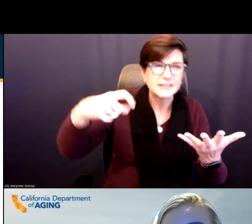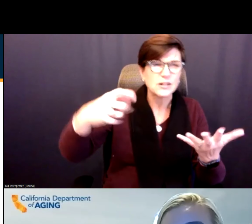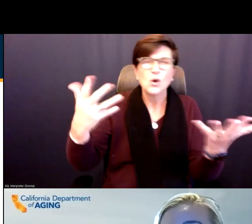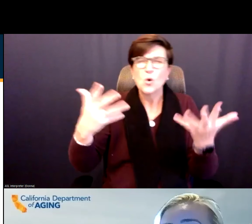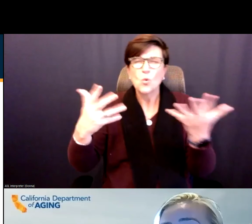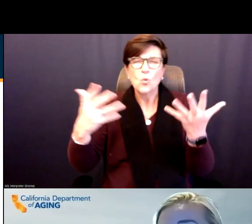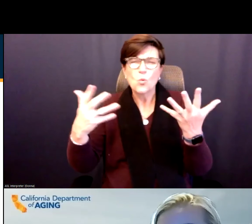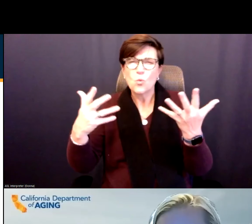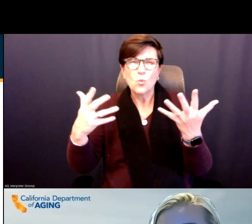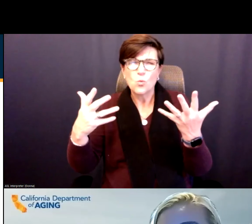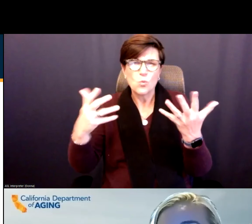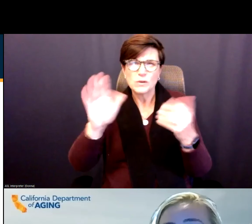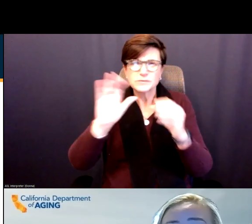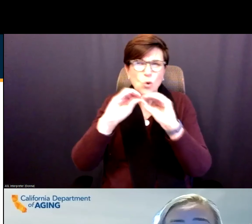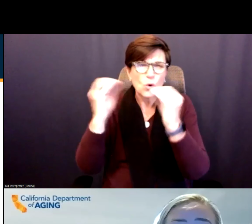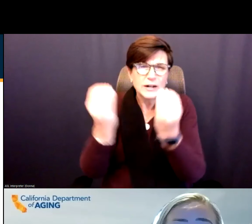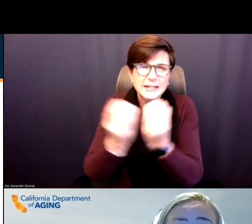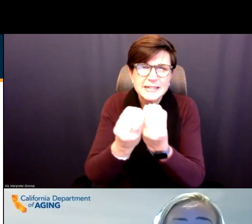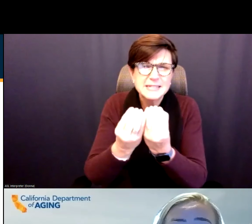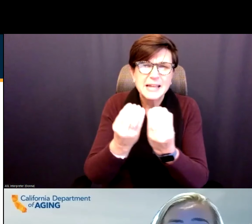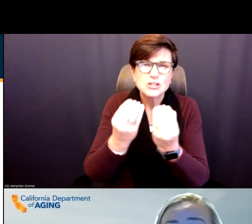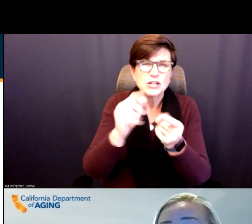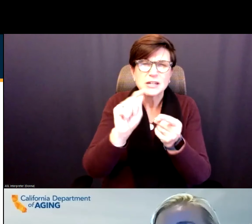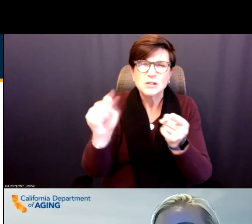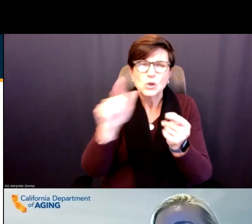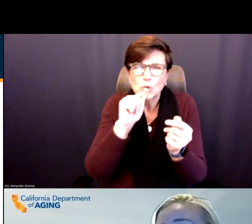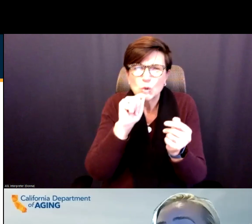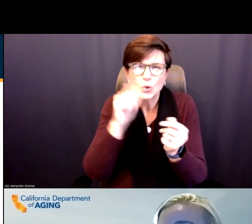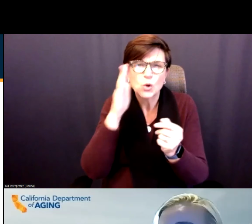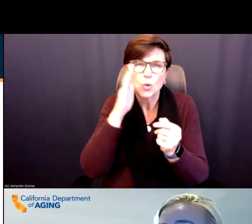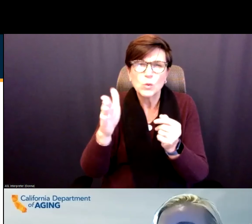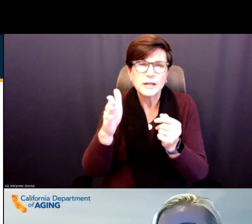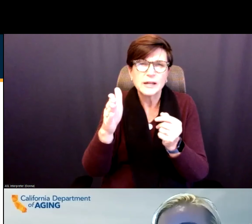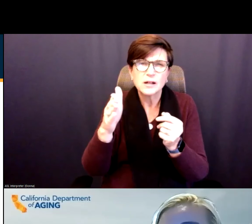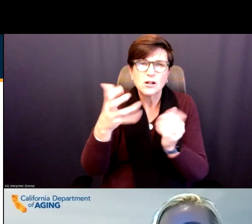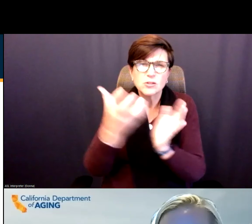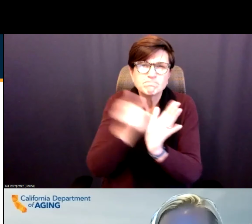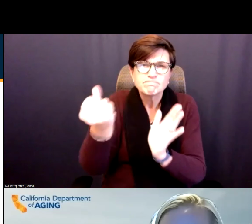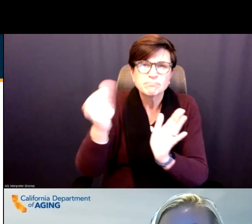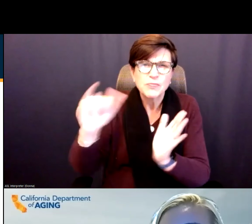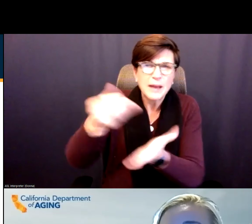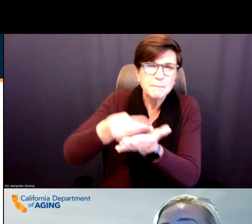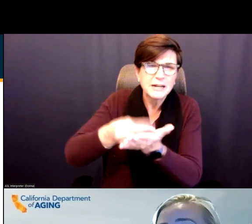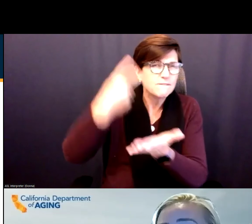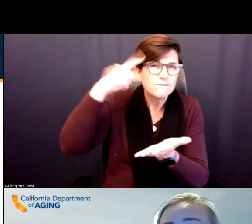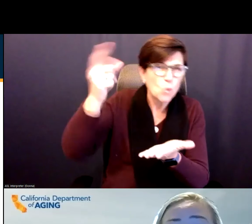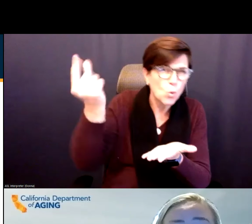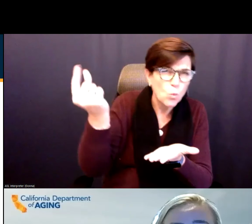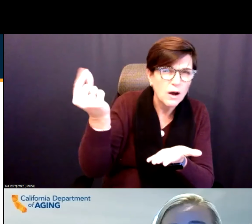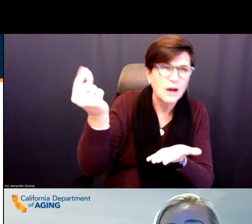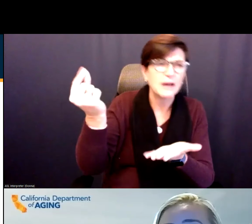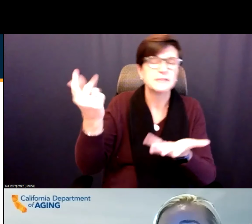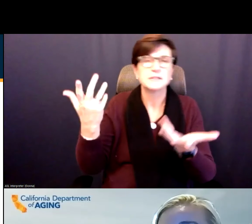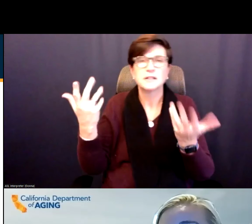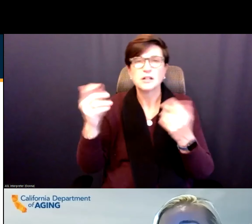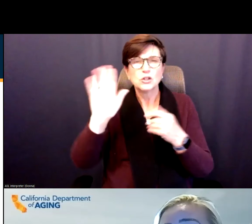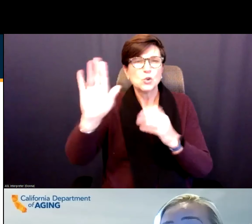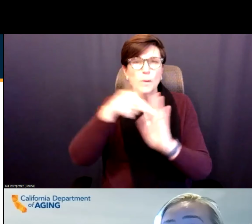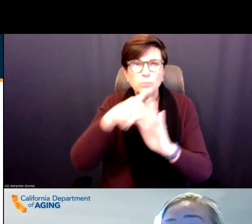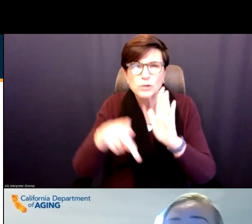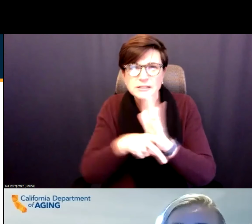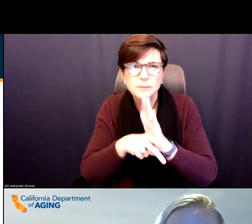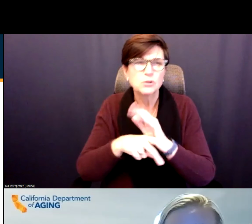applying organization that is helpful. How do we work in equity and cultural competency principles? What are your feedback and